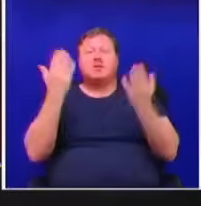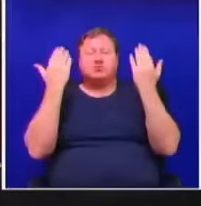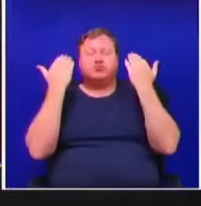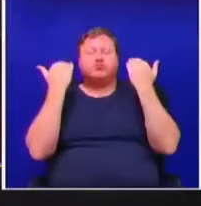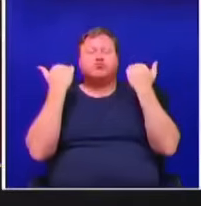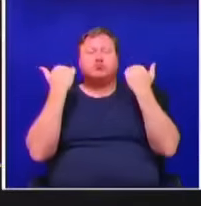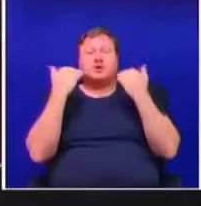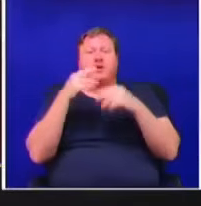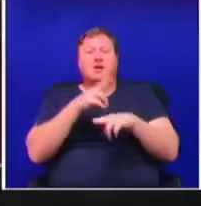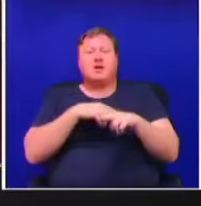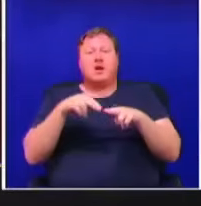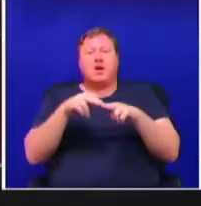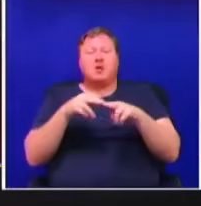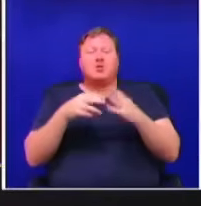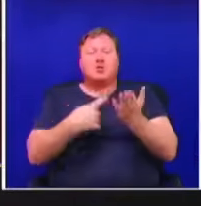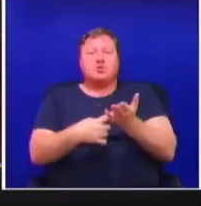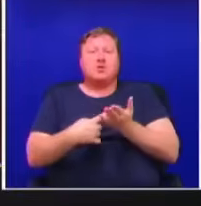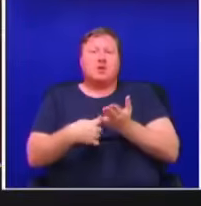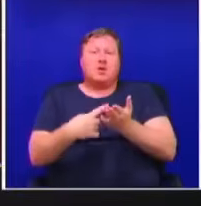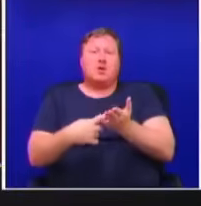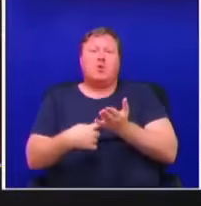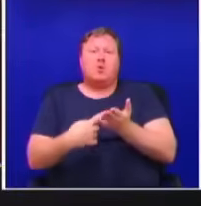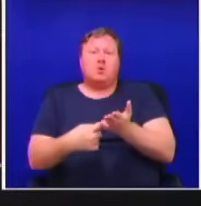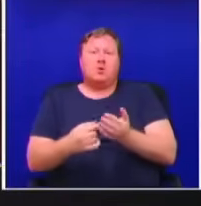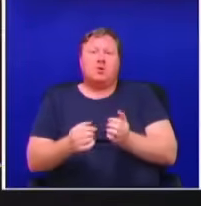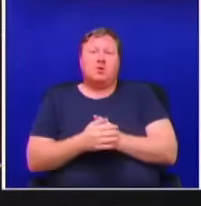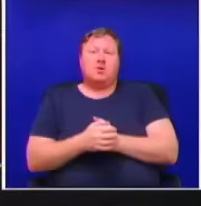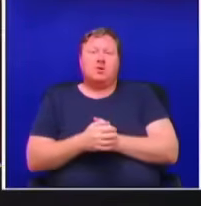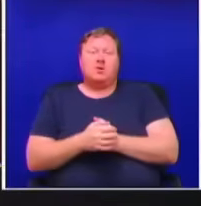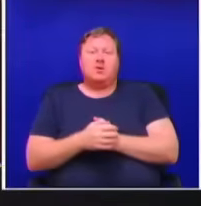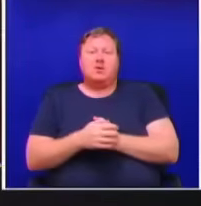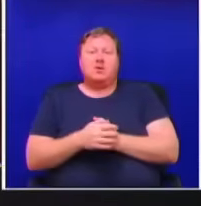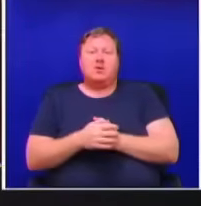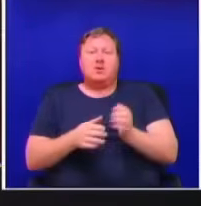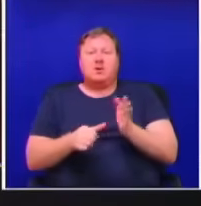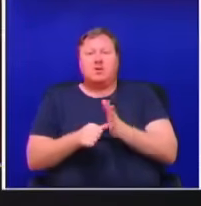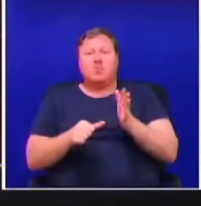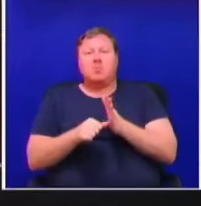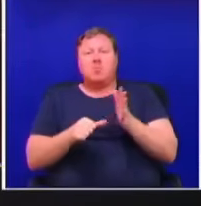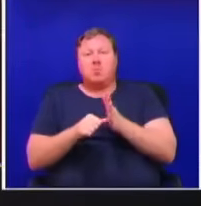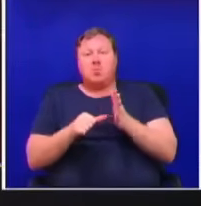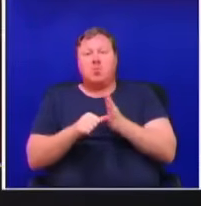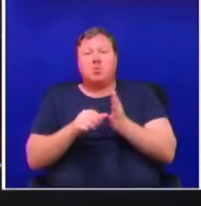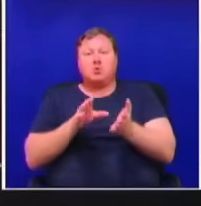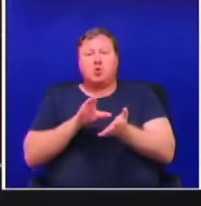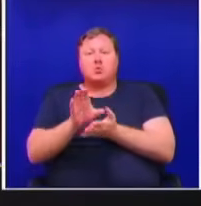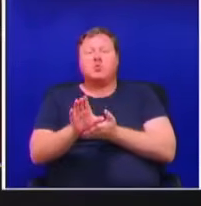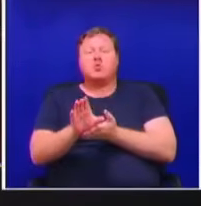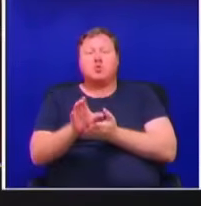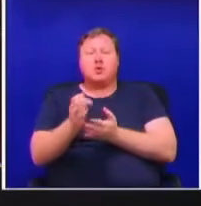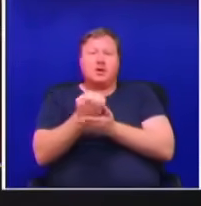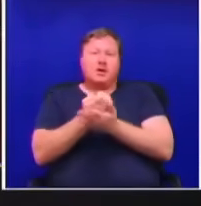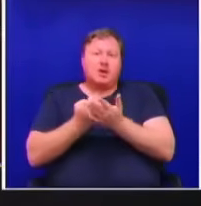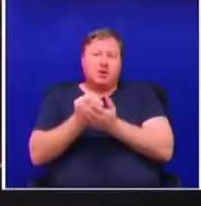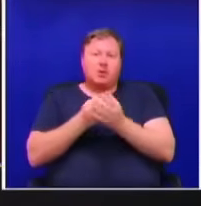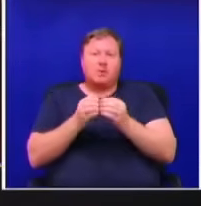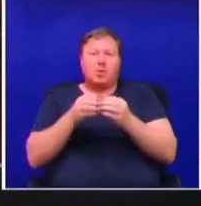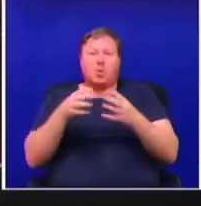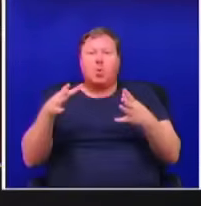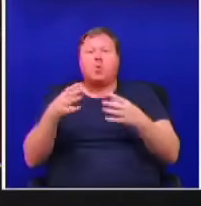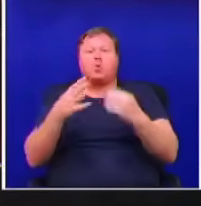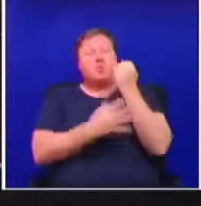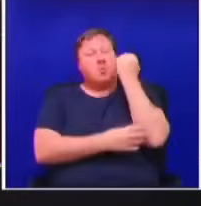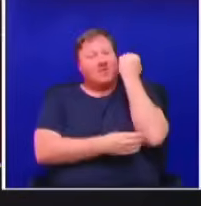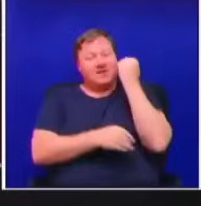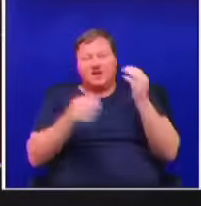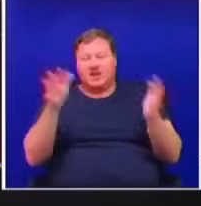dialogue will make a significant contribution to economic growth, to poverty reduction,